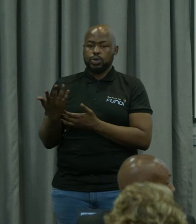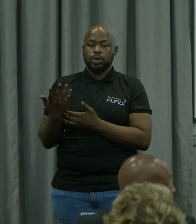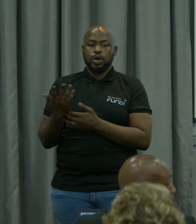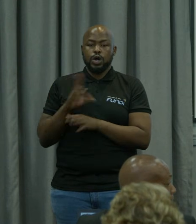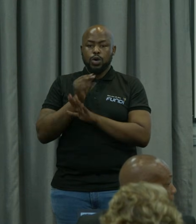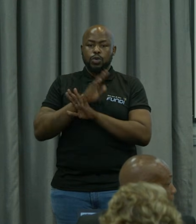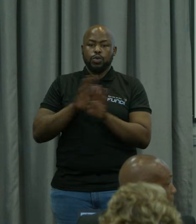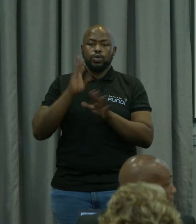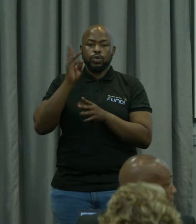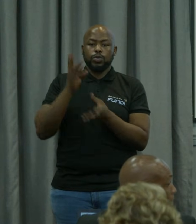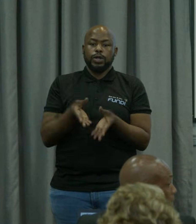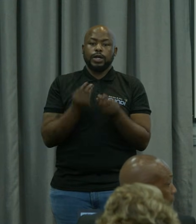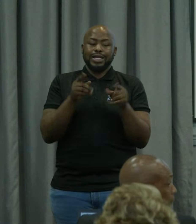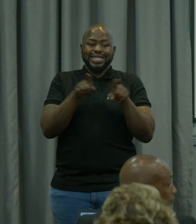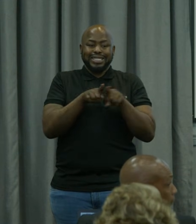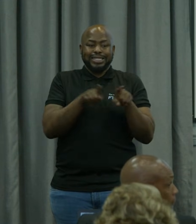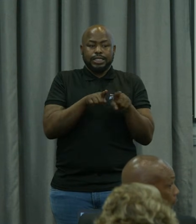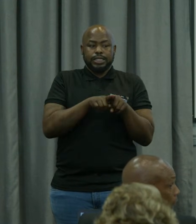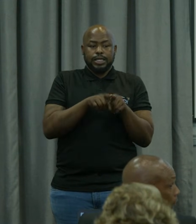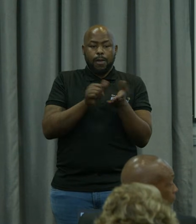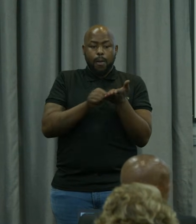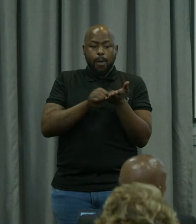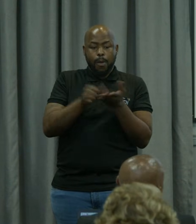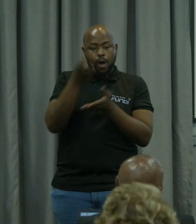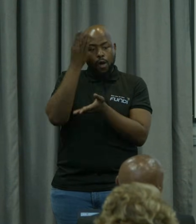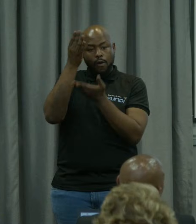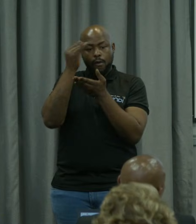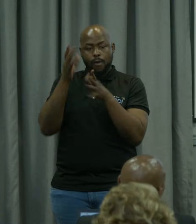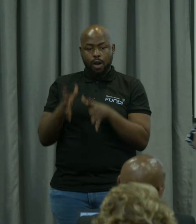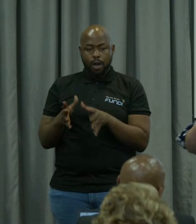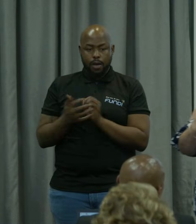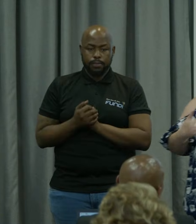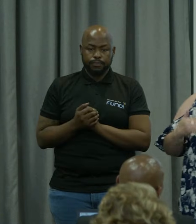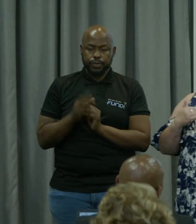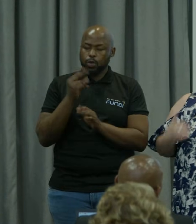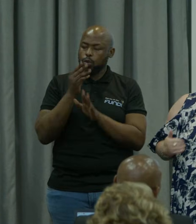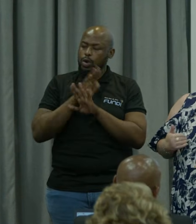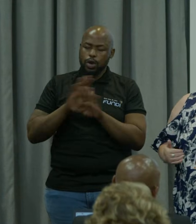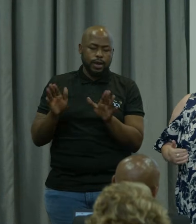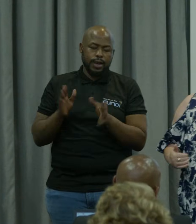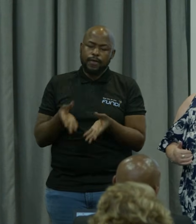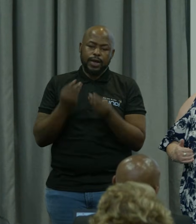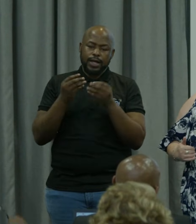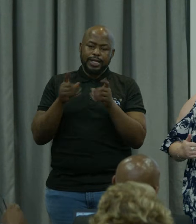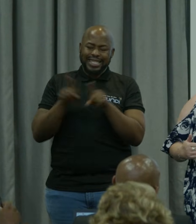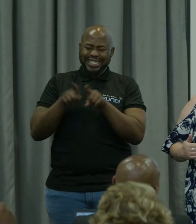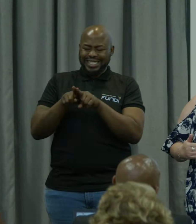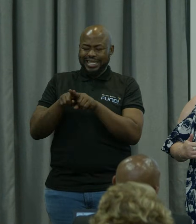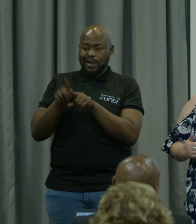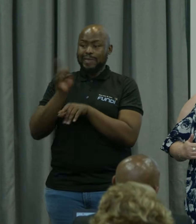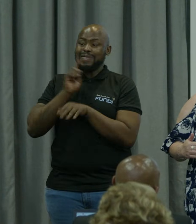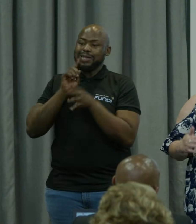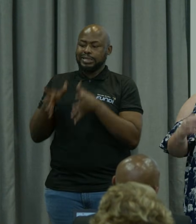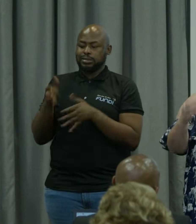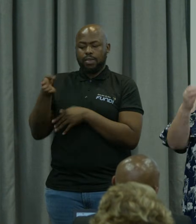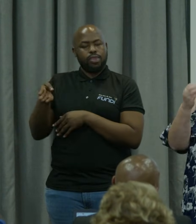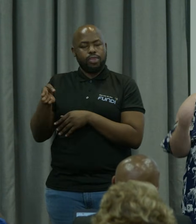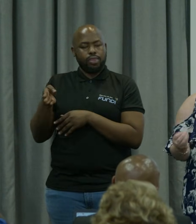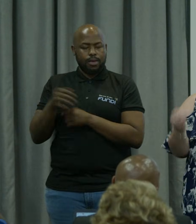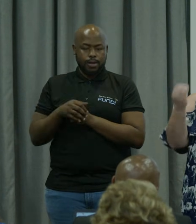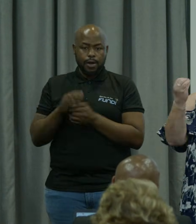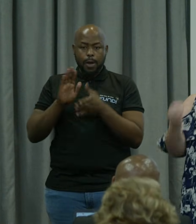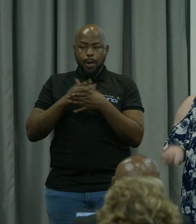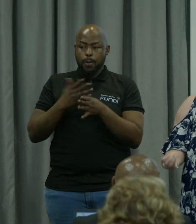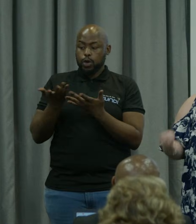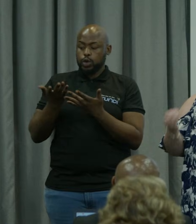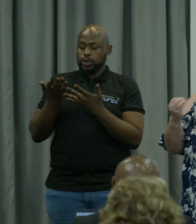going, and we have the same number of learners, we're not going to have the same number of educators because our weighting